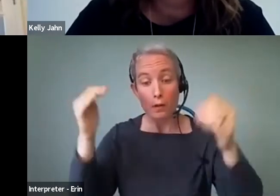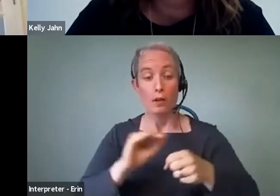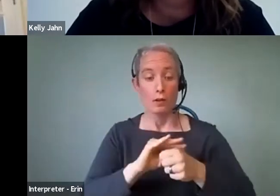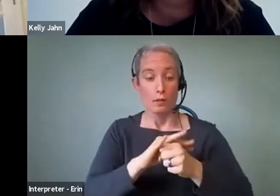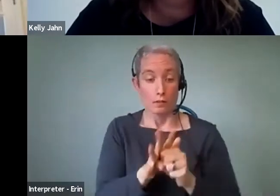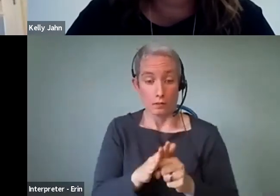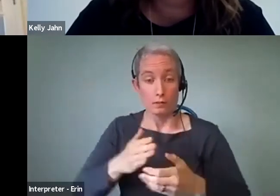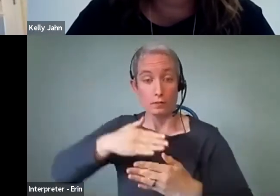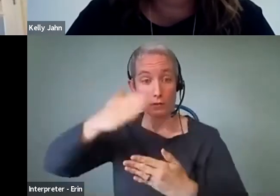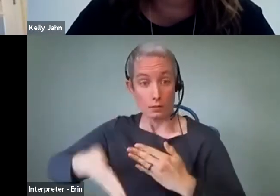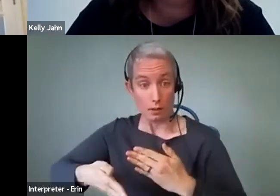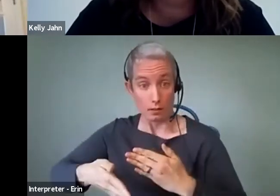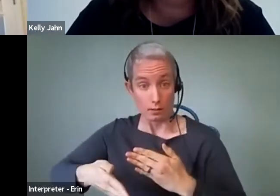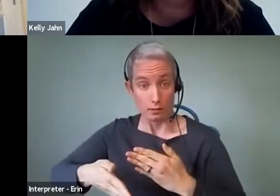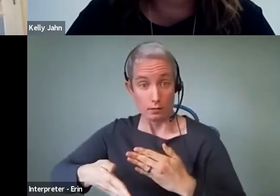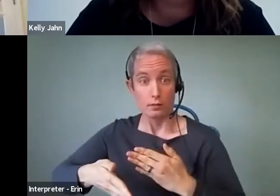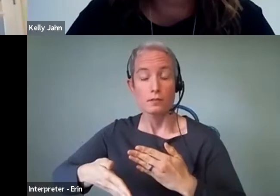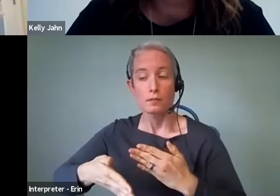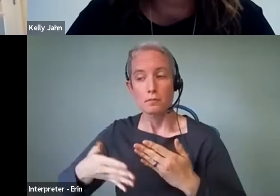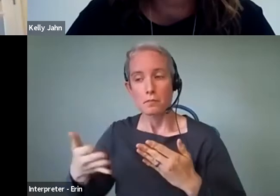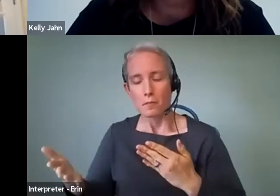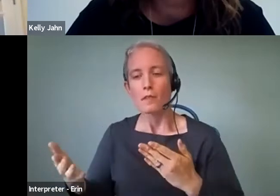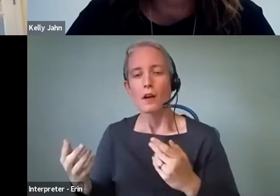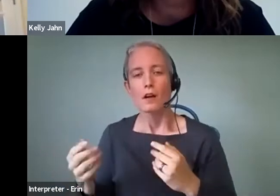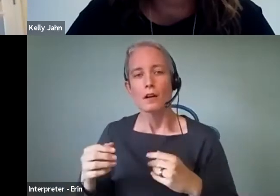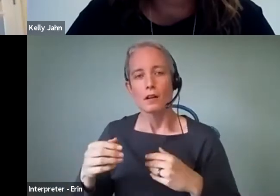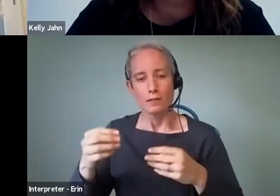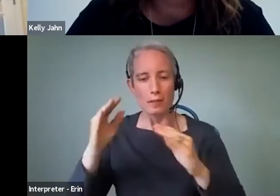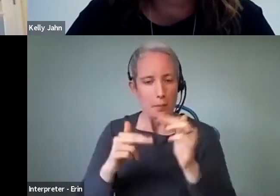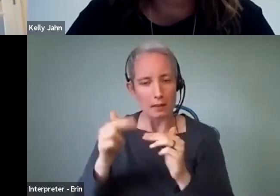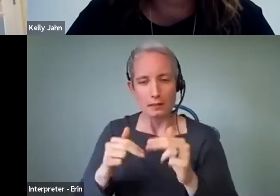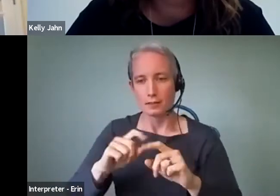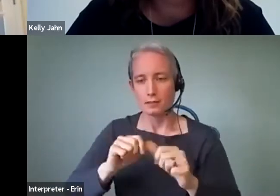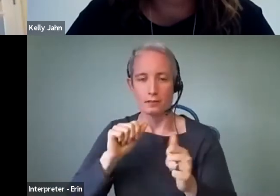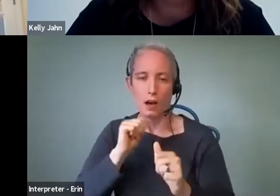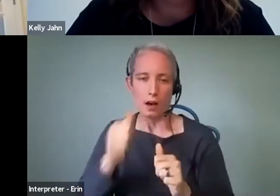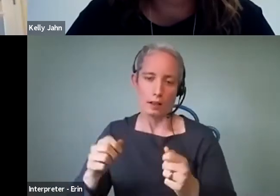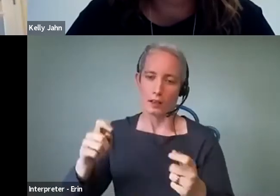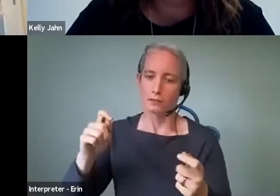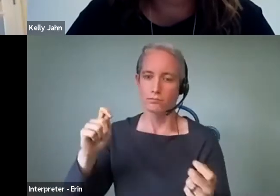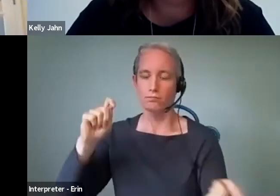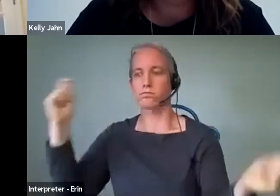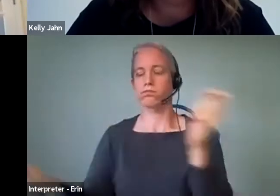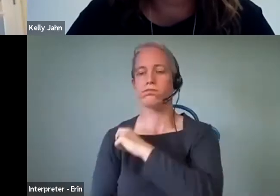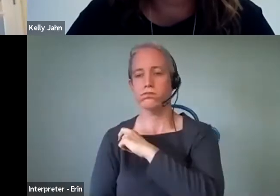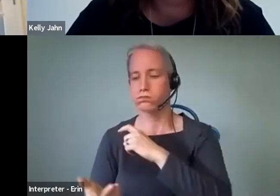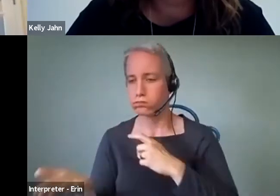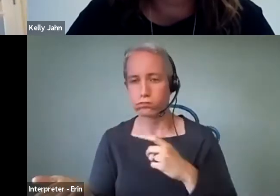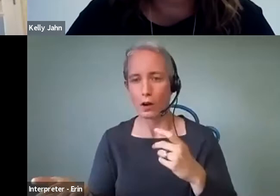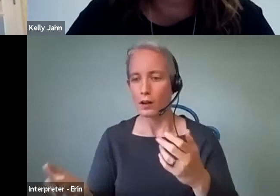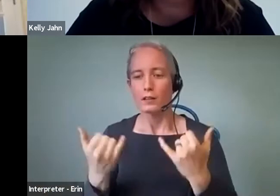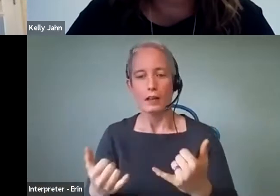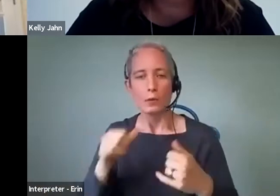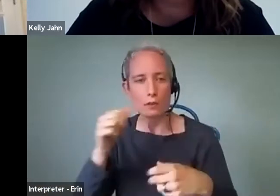we're not doing things that would be essentially counterproductive to a building's productivity and to the workplace itself from